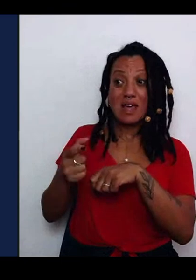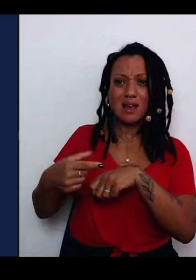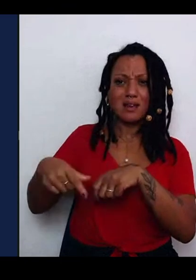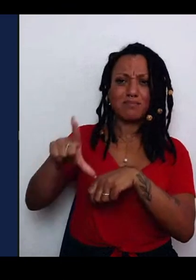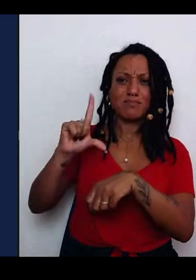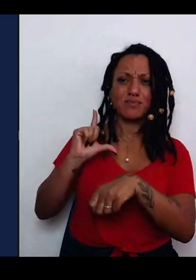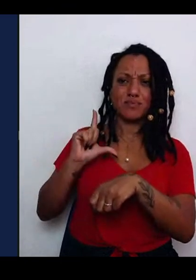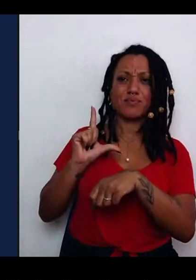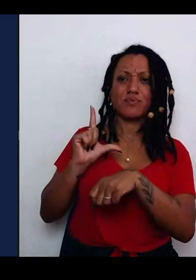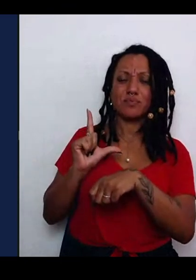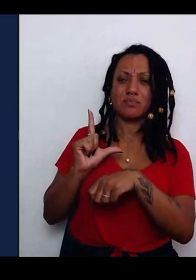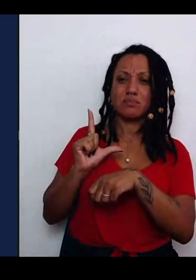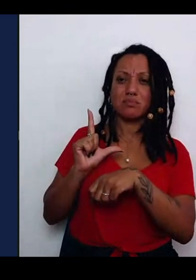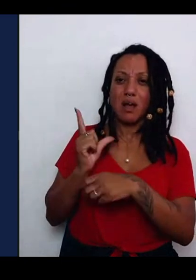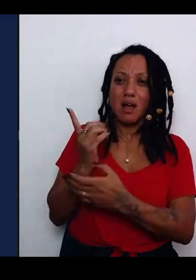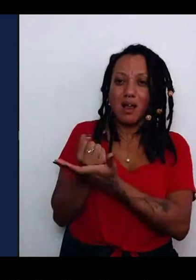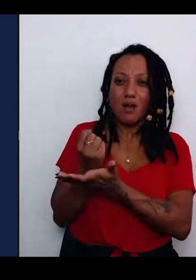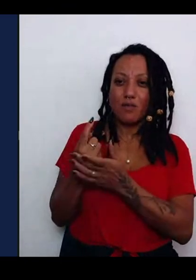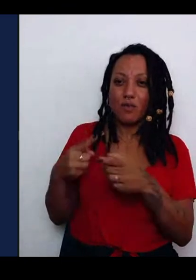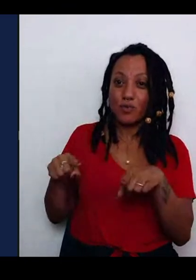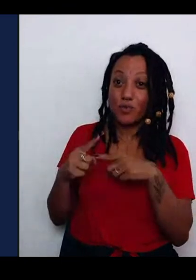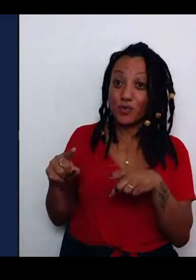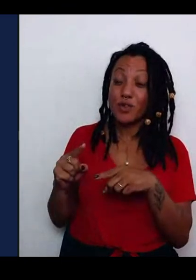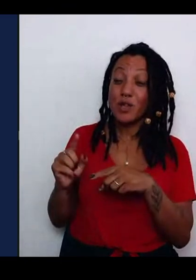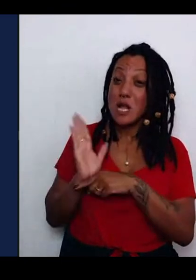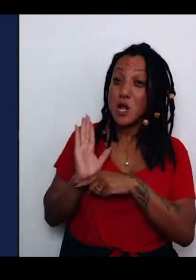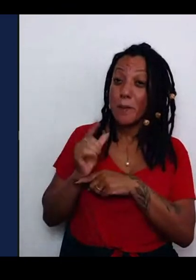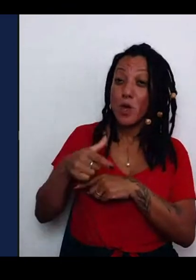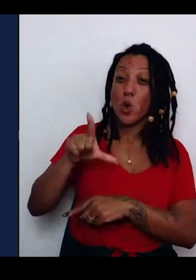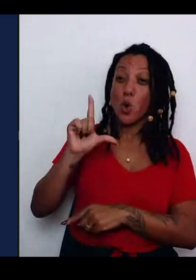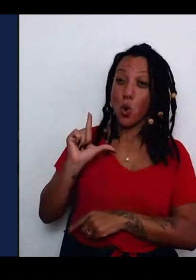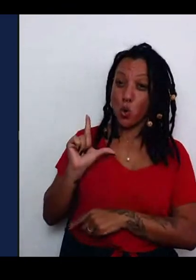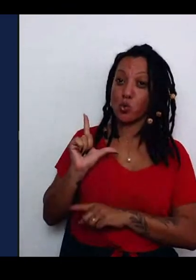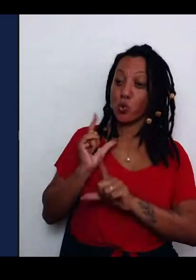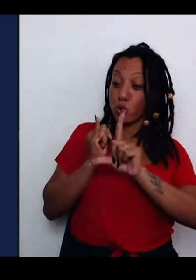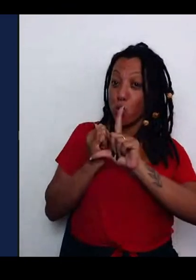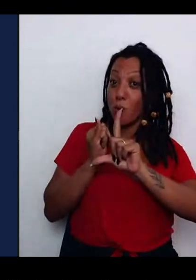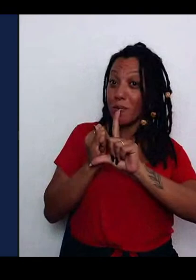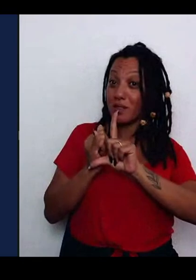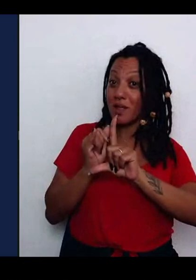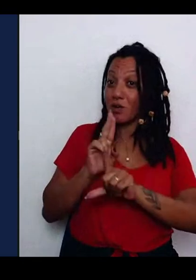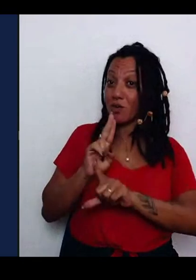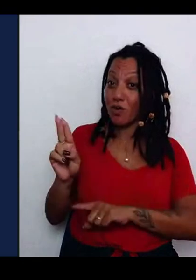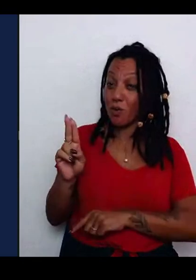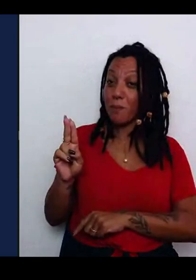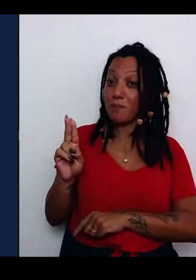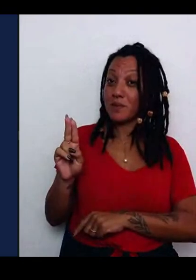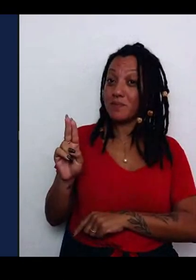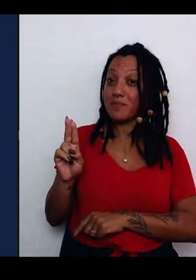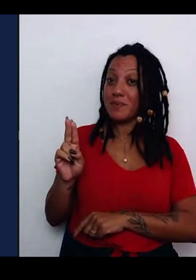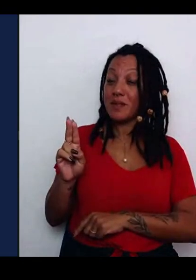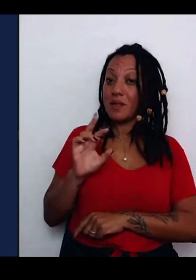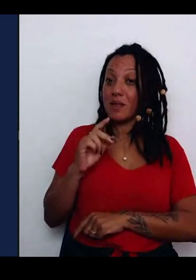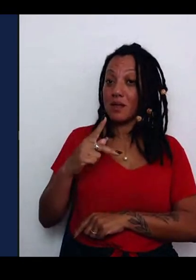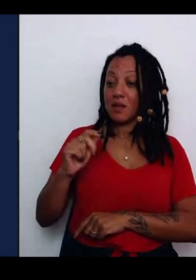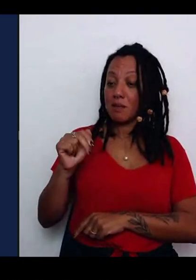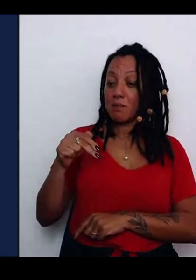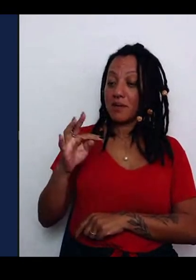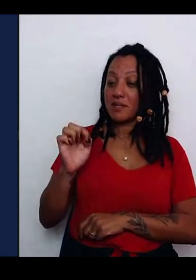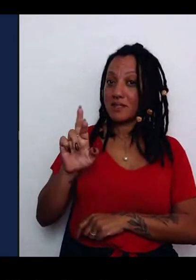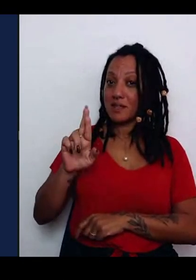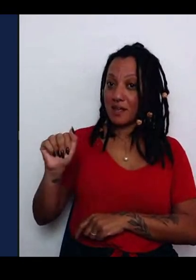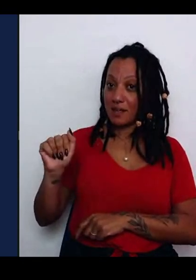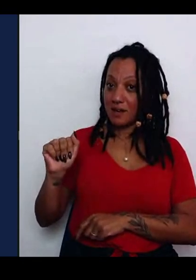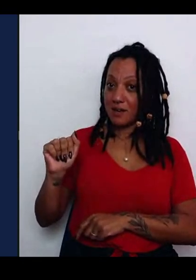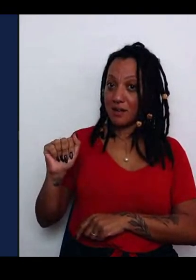panteraonsa which was an experimental documentary to raise awareness for the massive killing and endangered state of the spotted